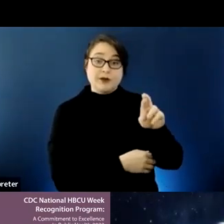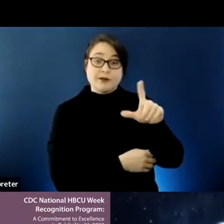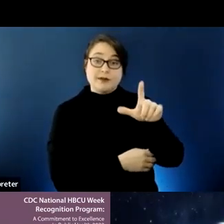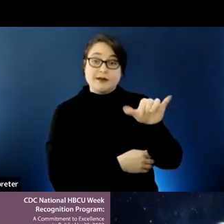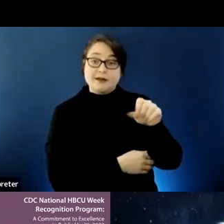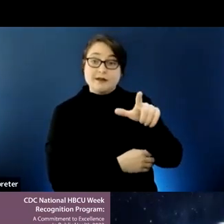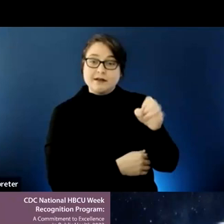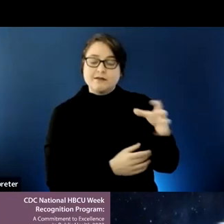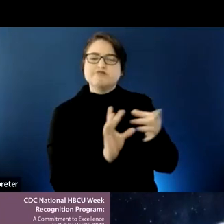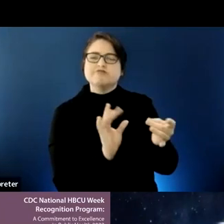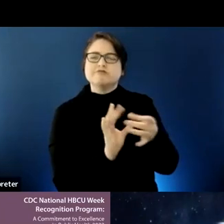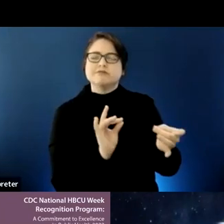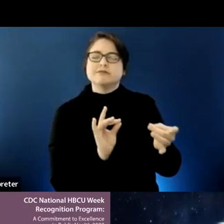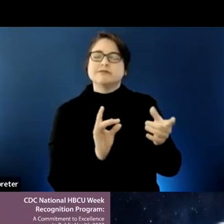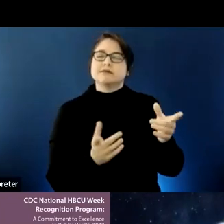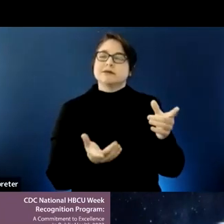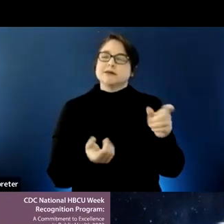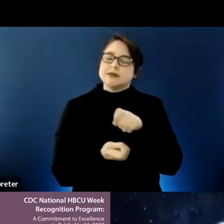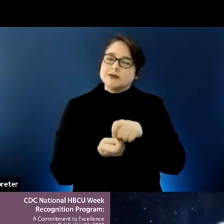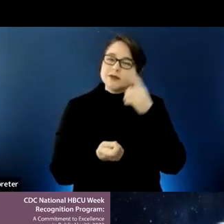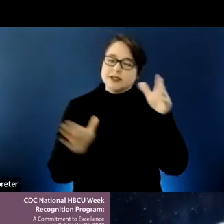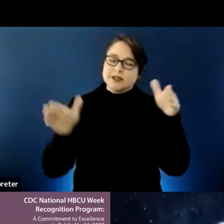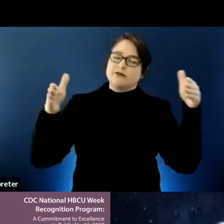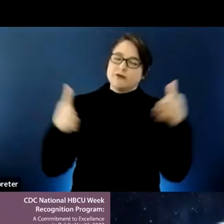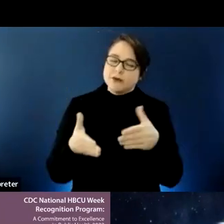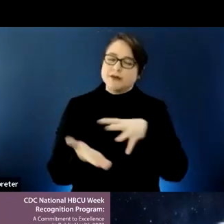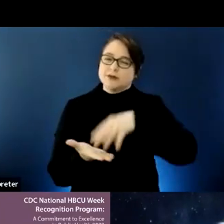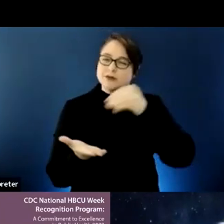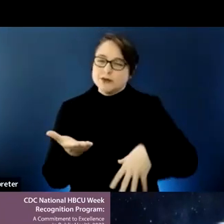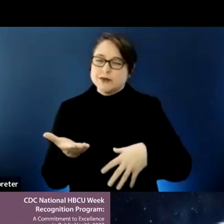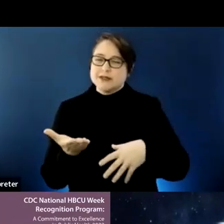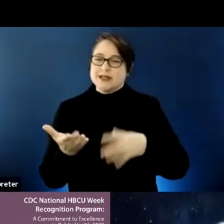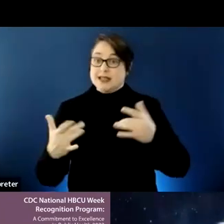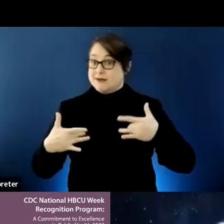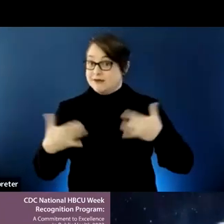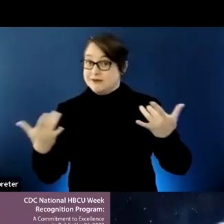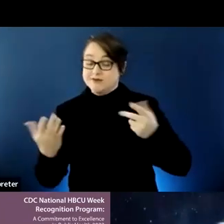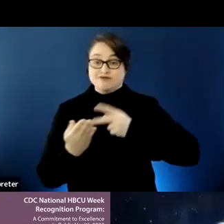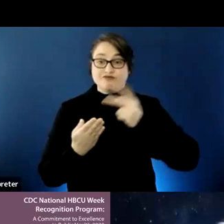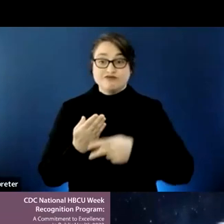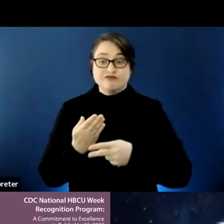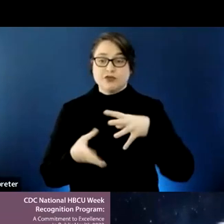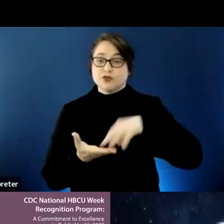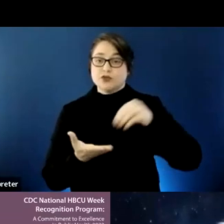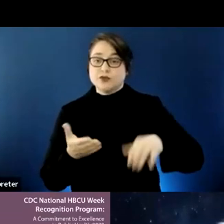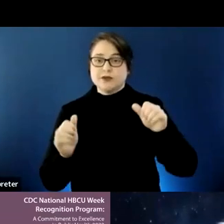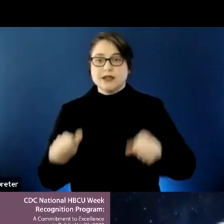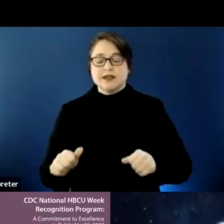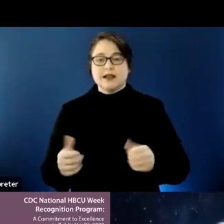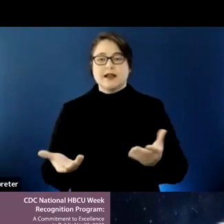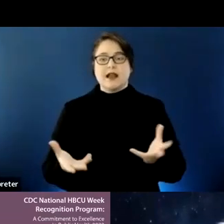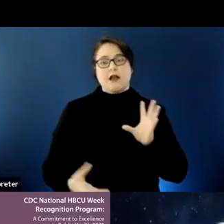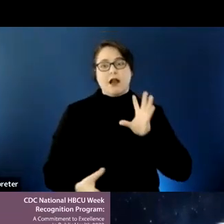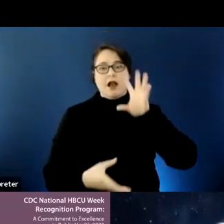on like students, these events and programs where students can really get involved and get more of an awareness as to